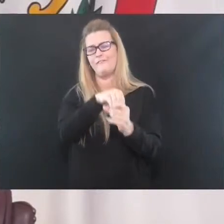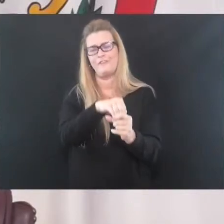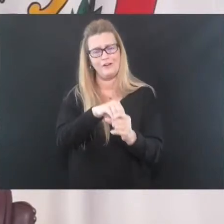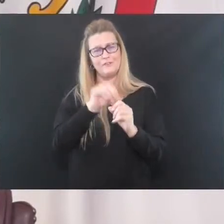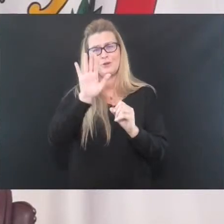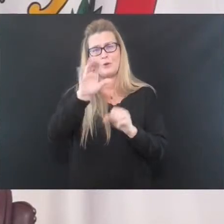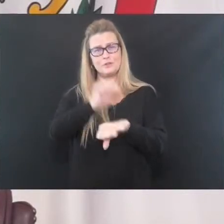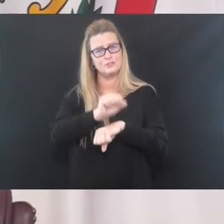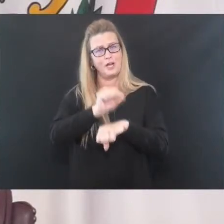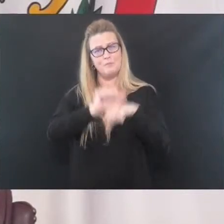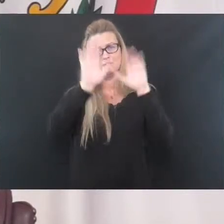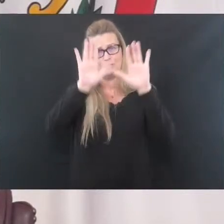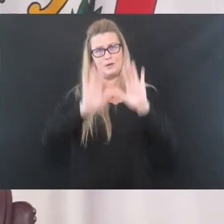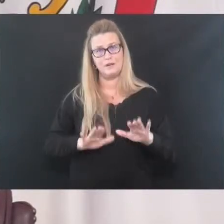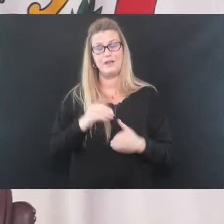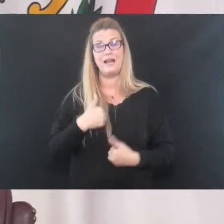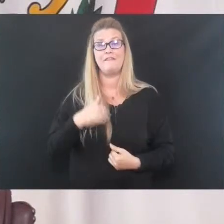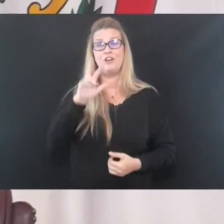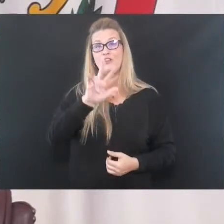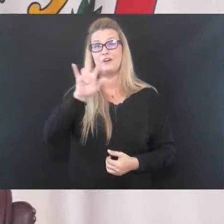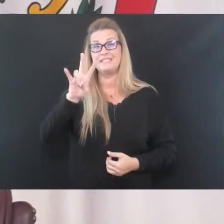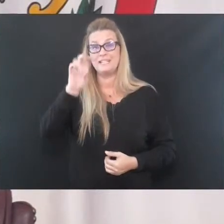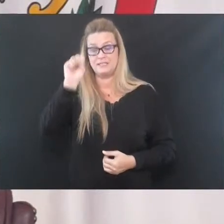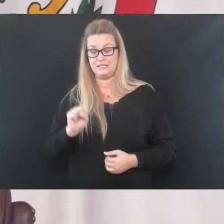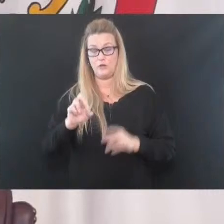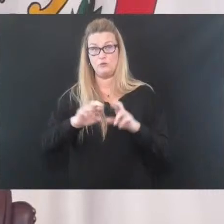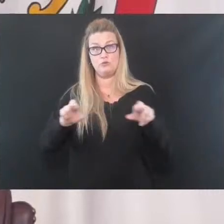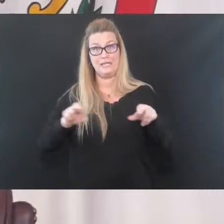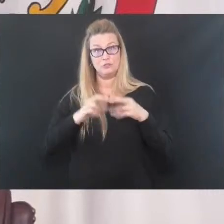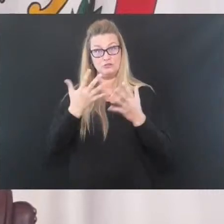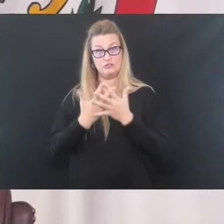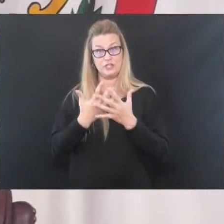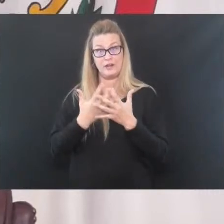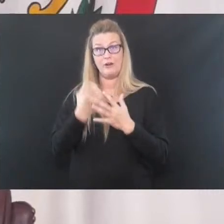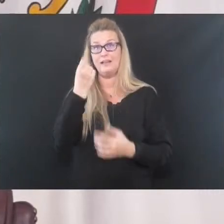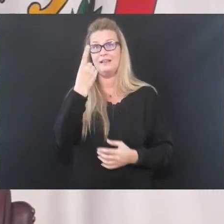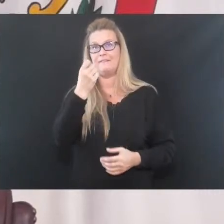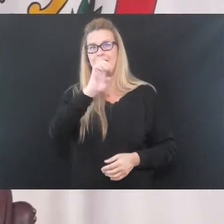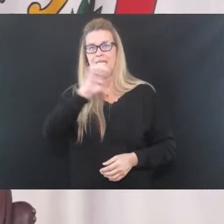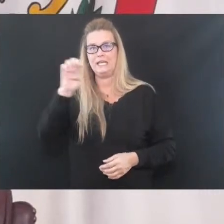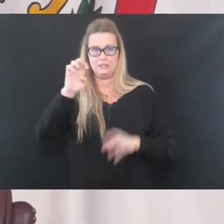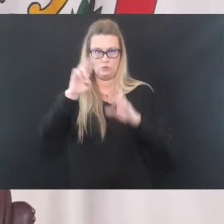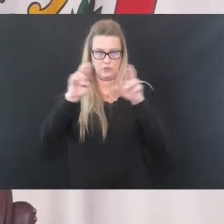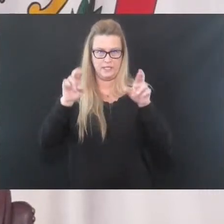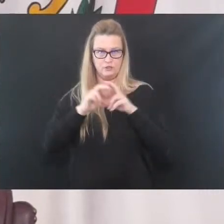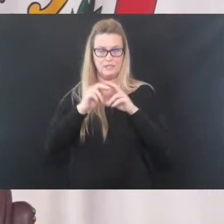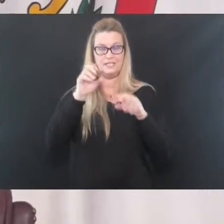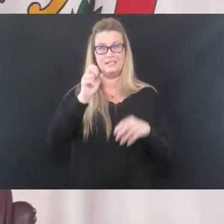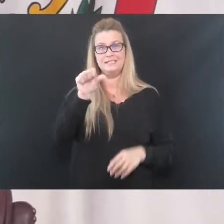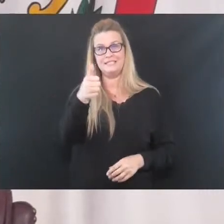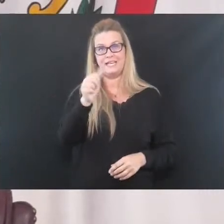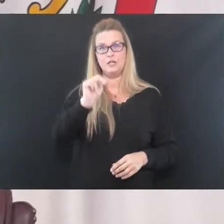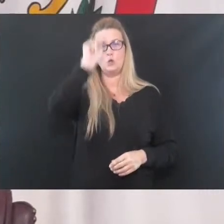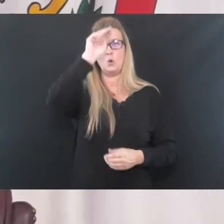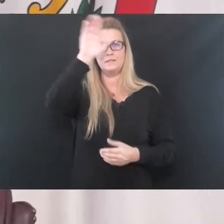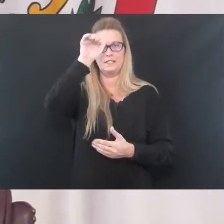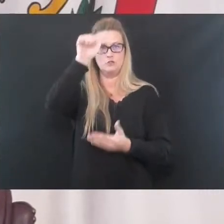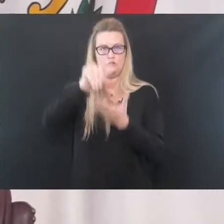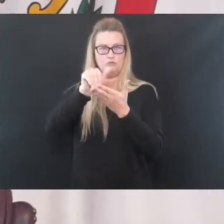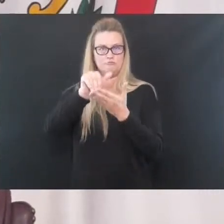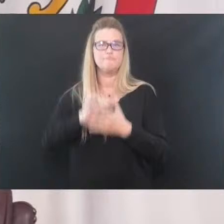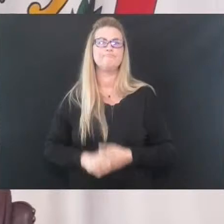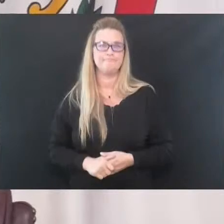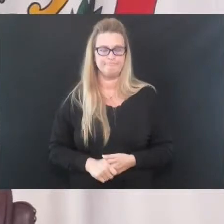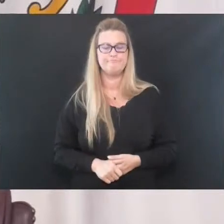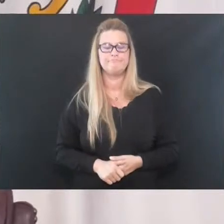done. But we have 37 at Southern Regional and 11 at Eastern Regional and 10 at North Central. Good